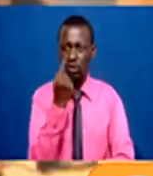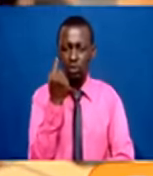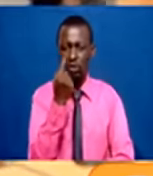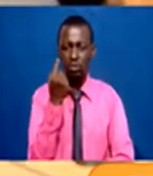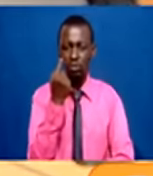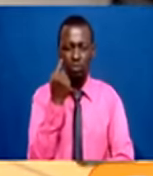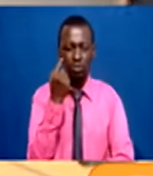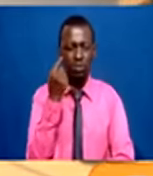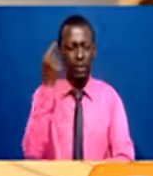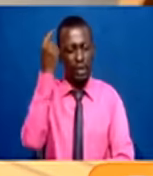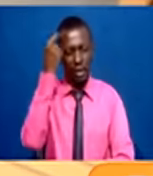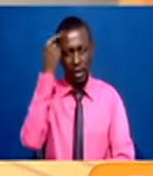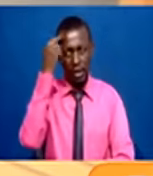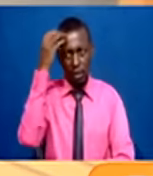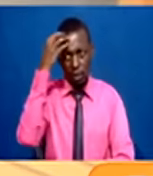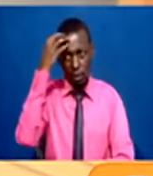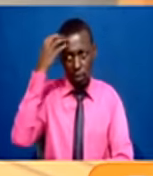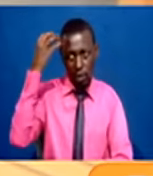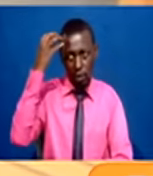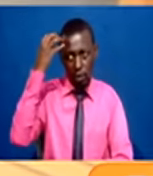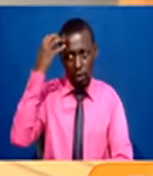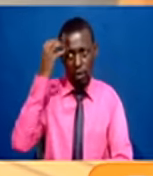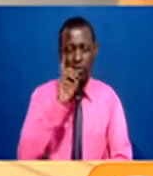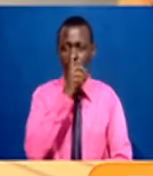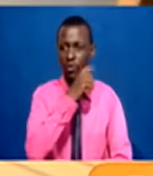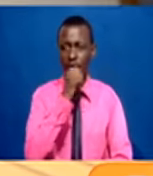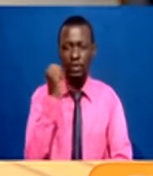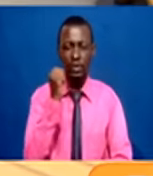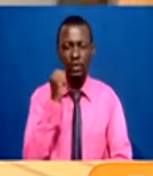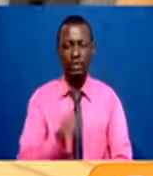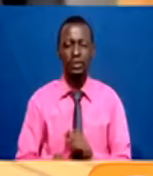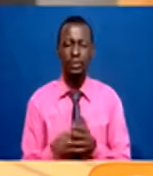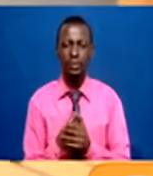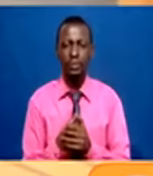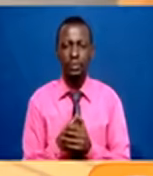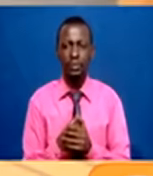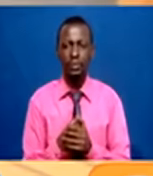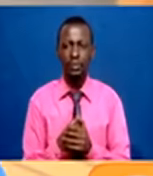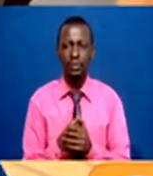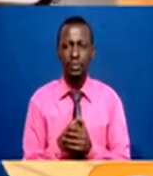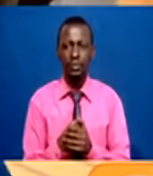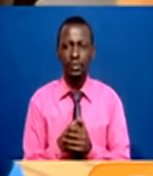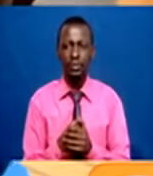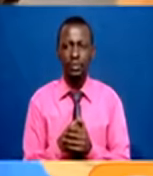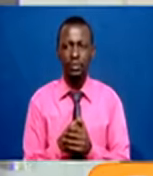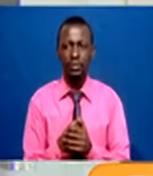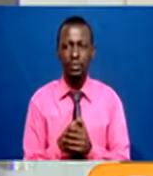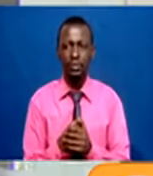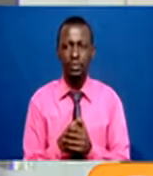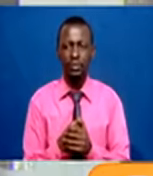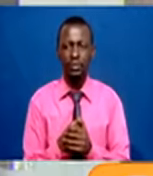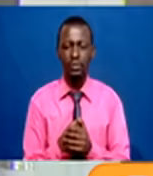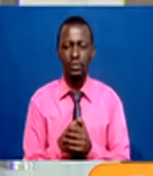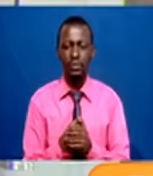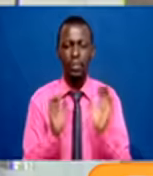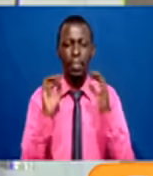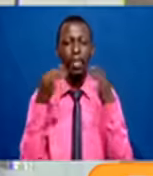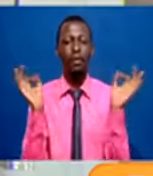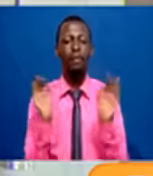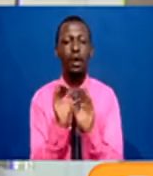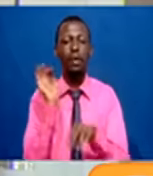Kiswahili. There was something that was swollen here, and then he had a bruster here. The family is